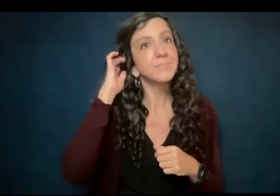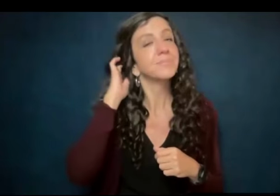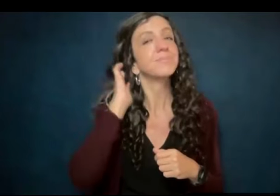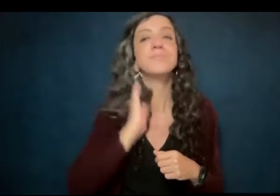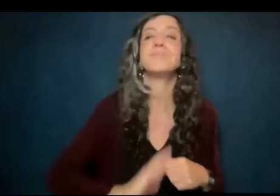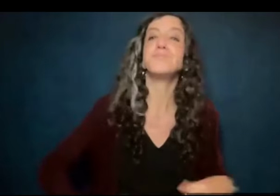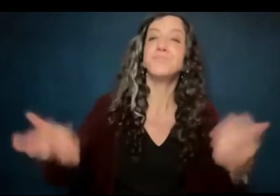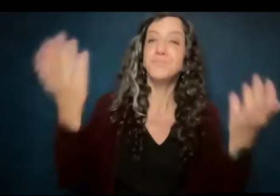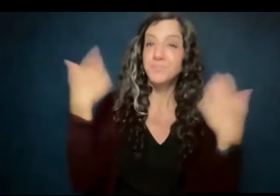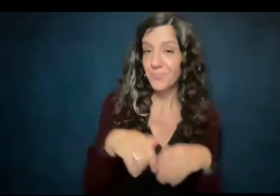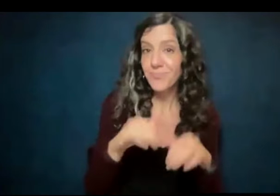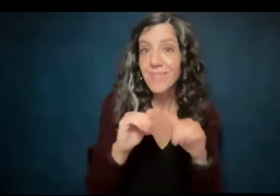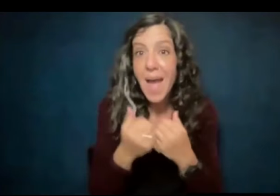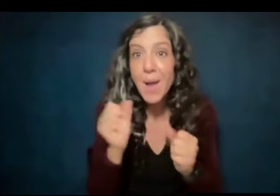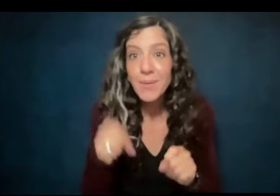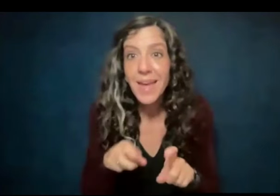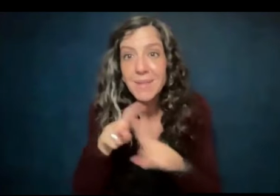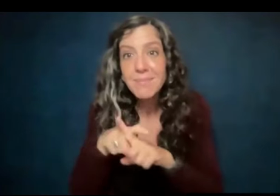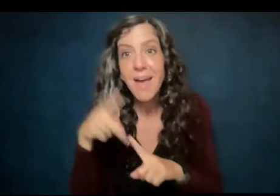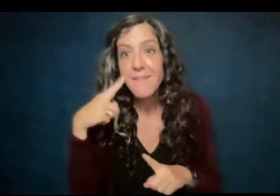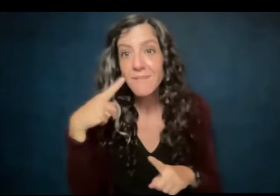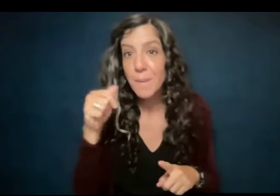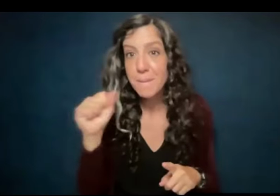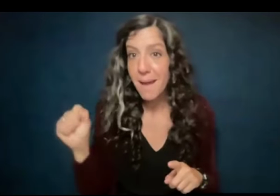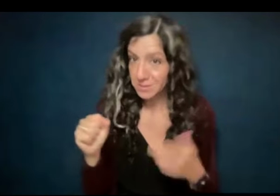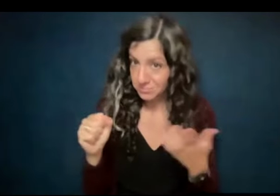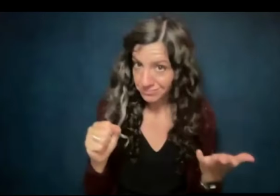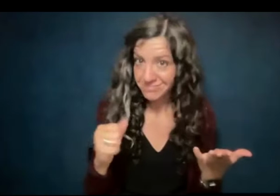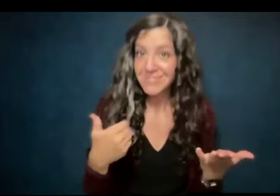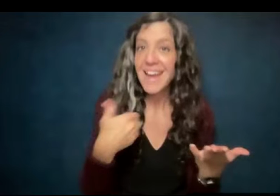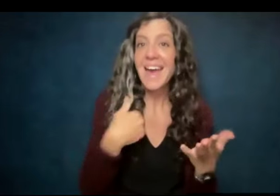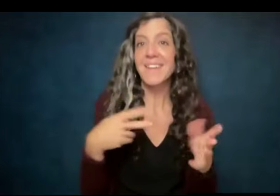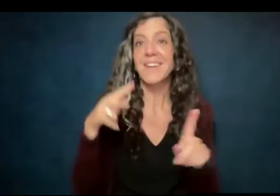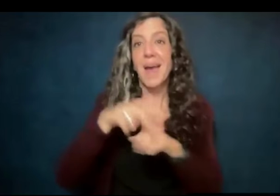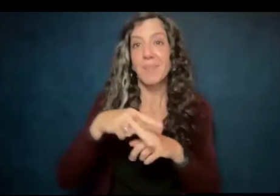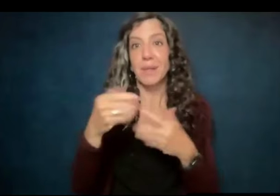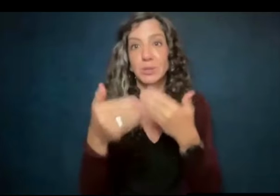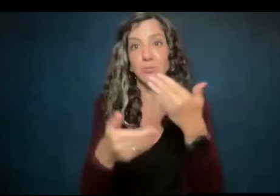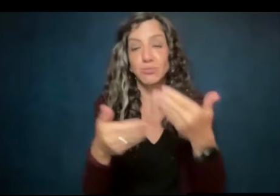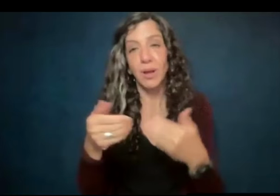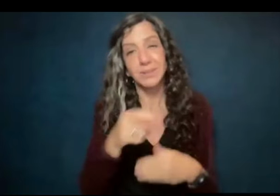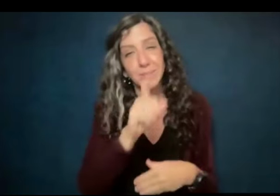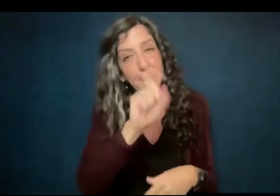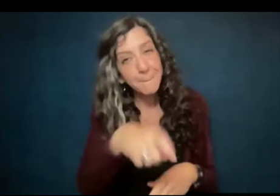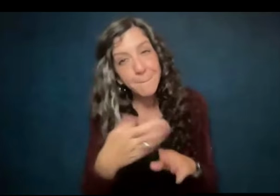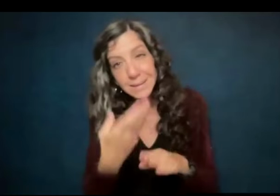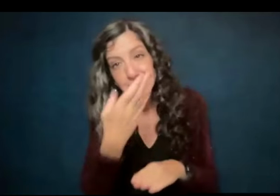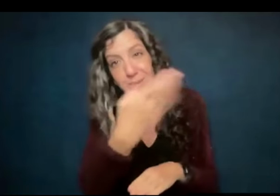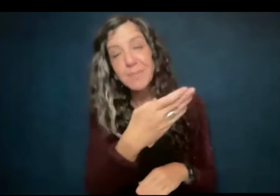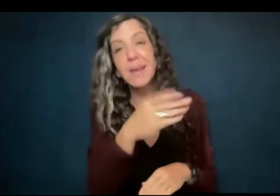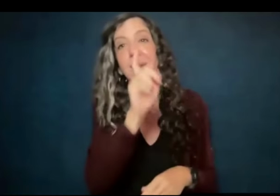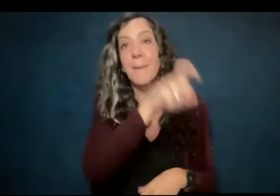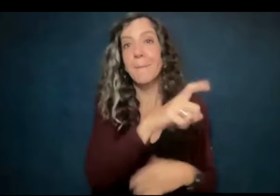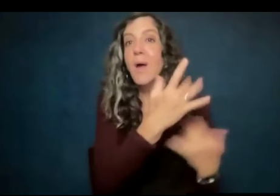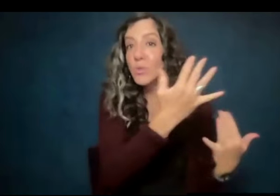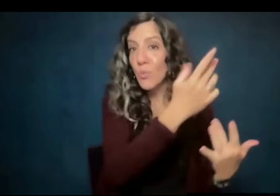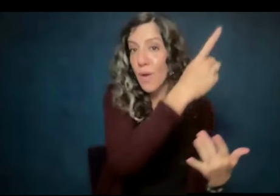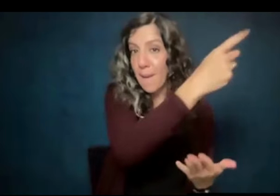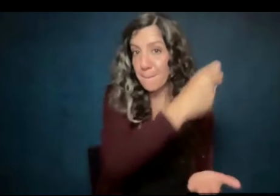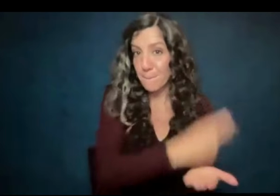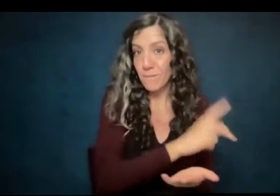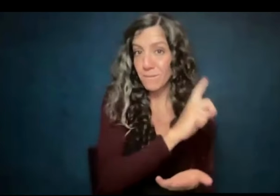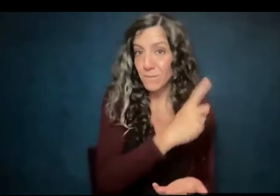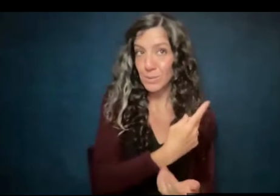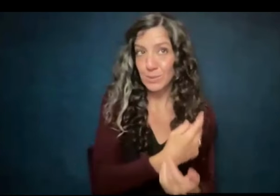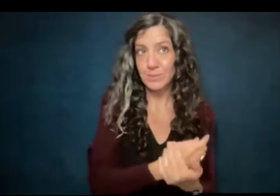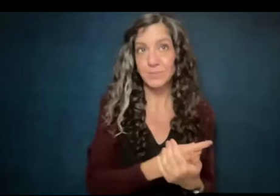Okay, so how to apply for PASS? So PASS is an application process. It has to be submitted and it has to be approved. The